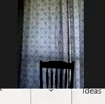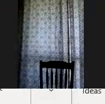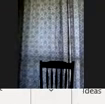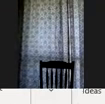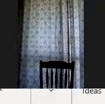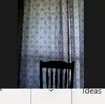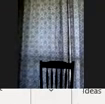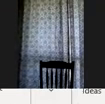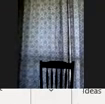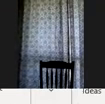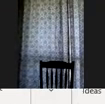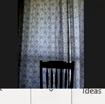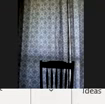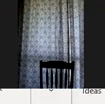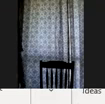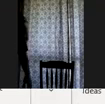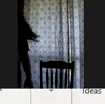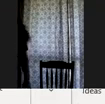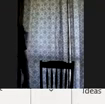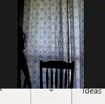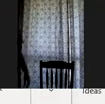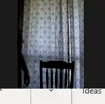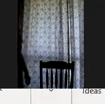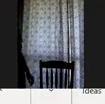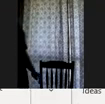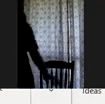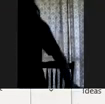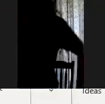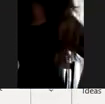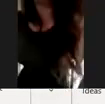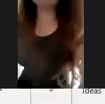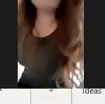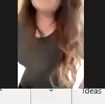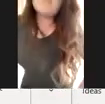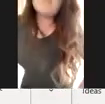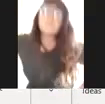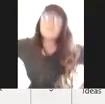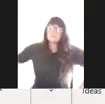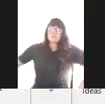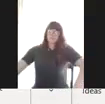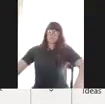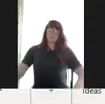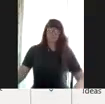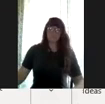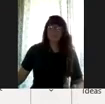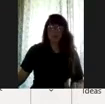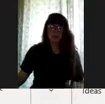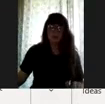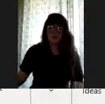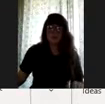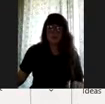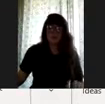thinking about what observations you see in the text. Why do you think I have certain things highlighted and stuff like that?